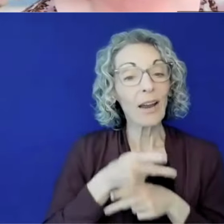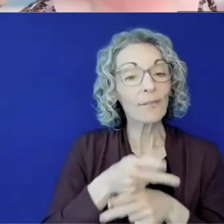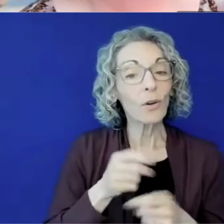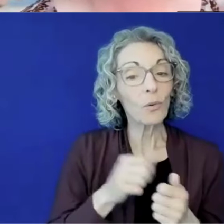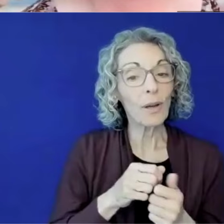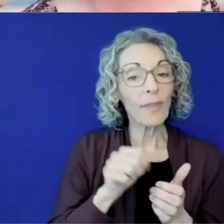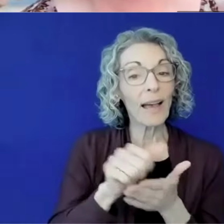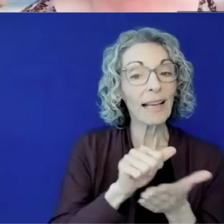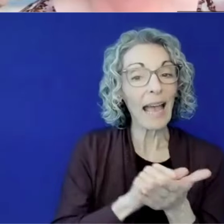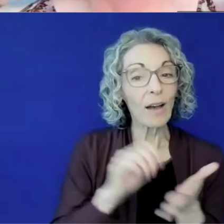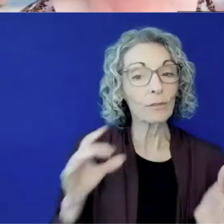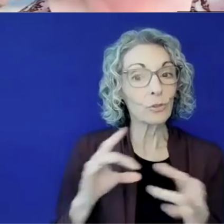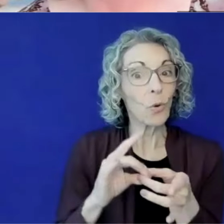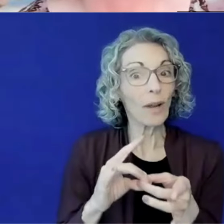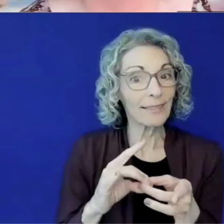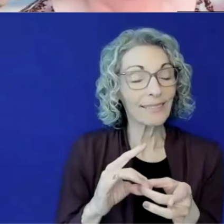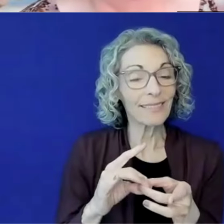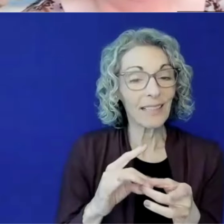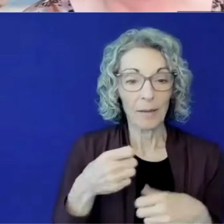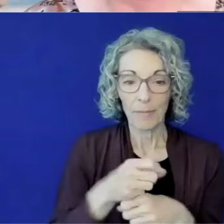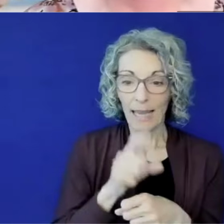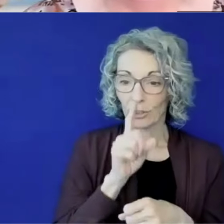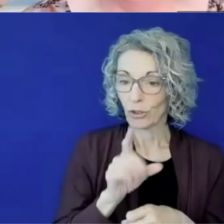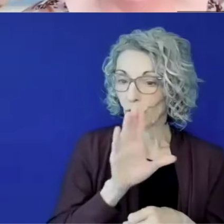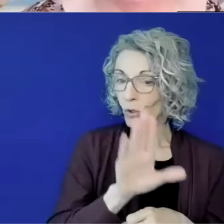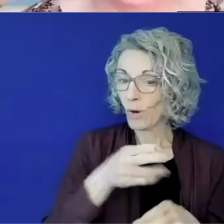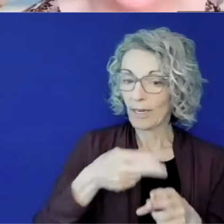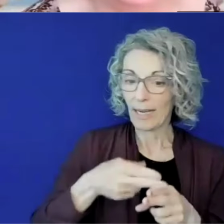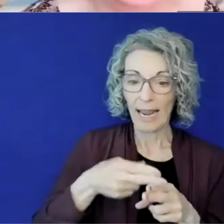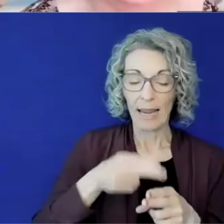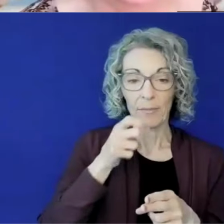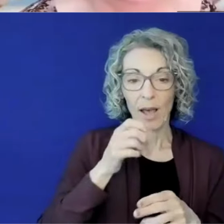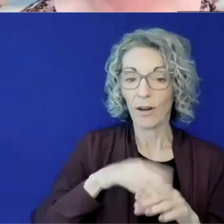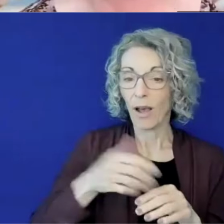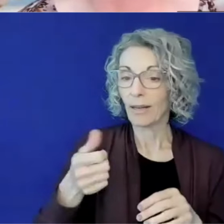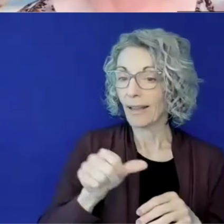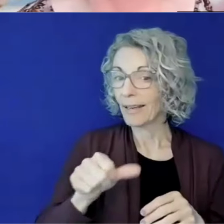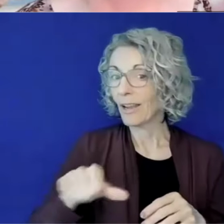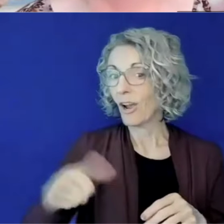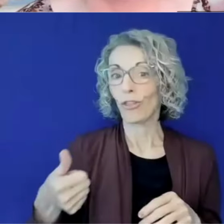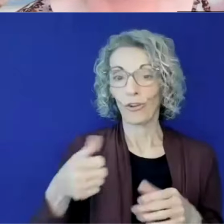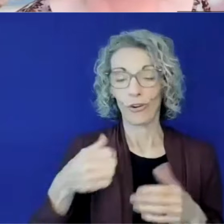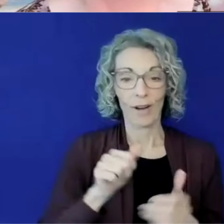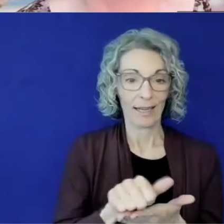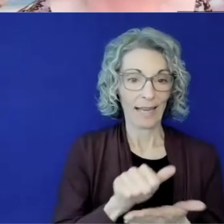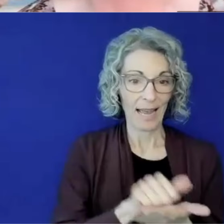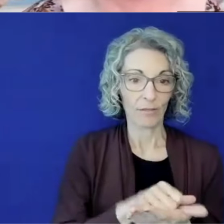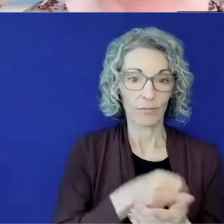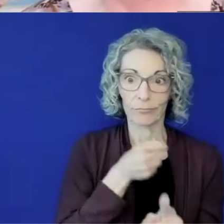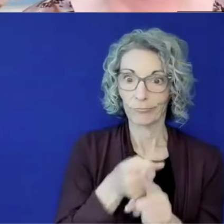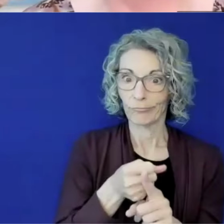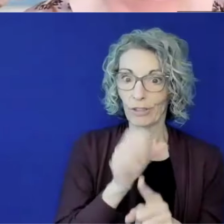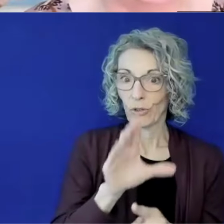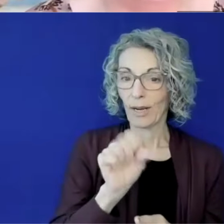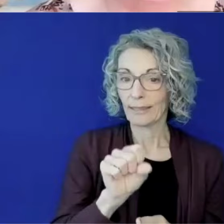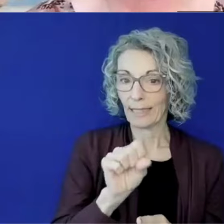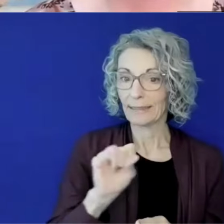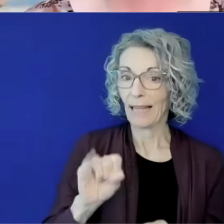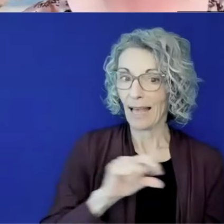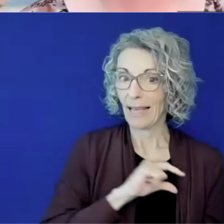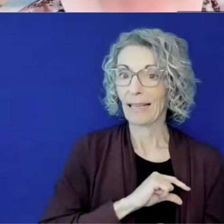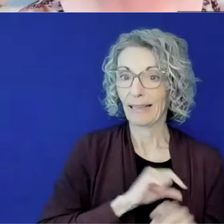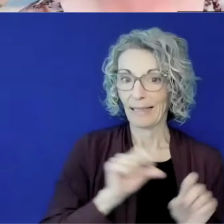accounts. Make sure that your name is not on any other accounts because that could impact your SSI